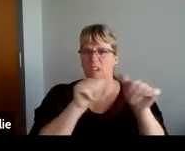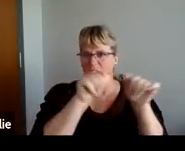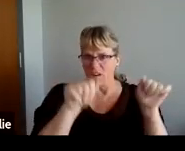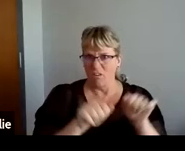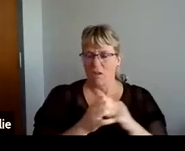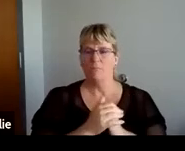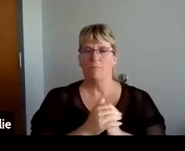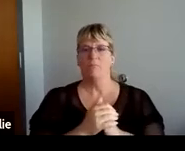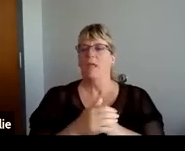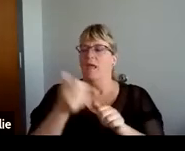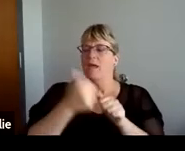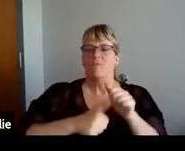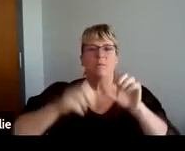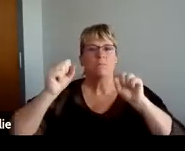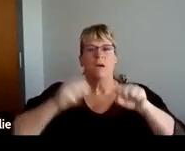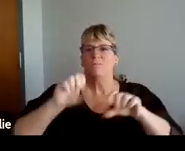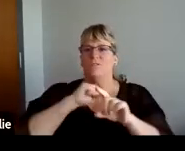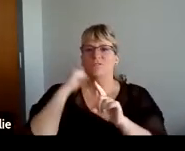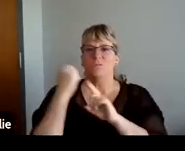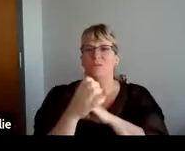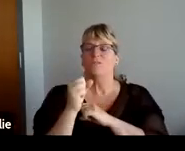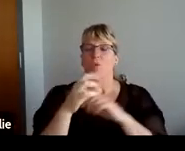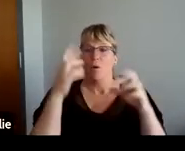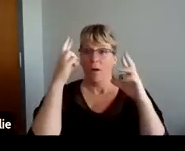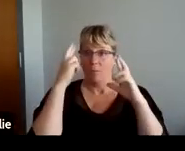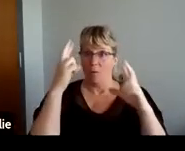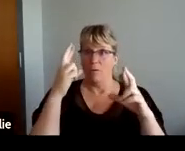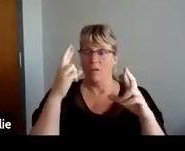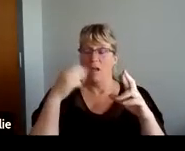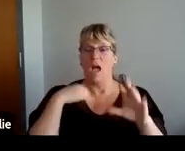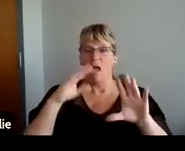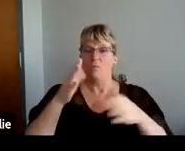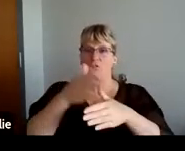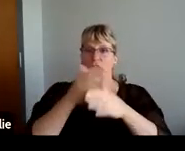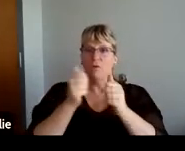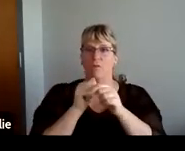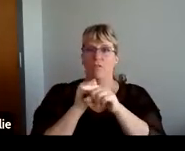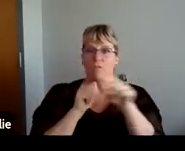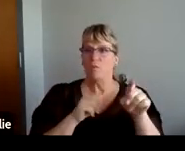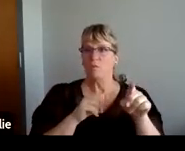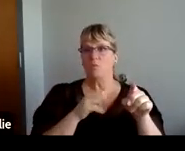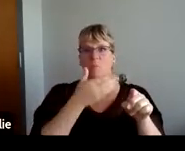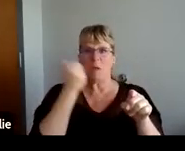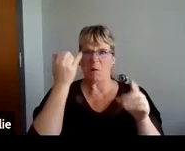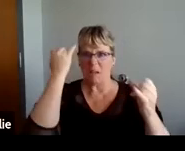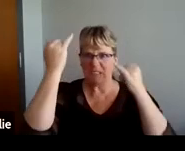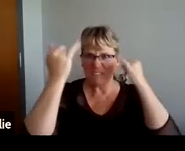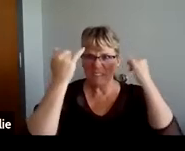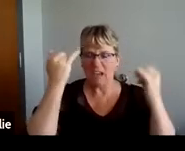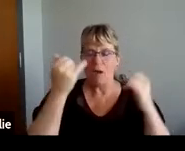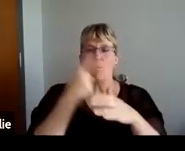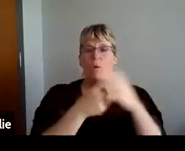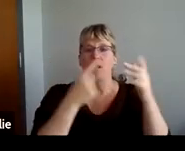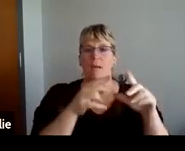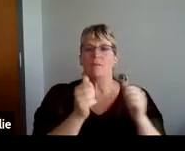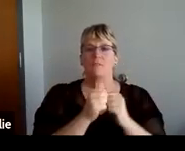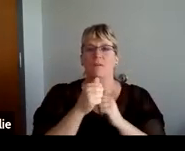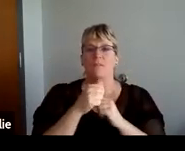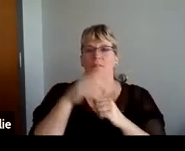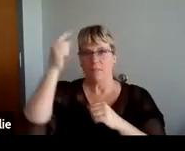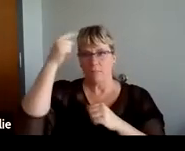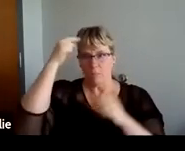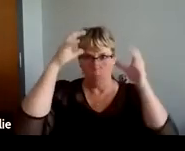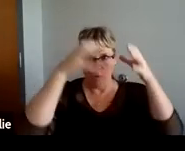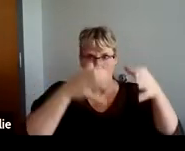in every possible setting. So I'm hoping I'll give you a good idea of what goes on with the addicted brain